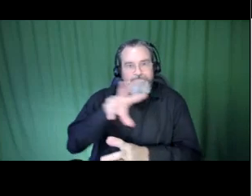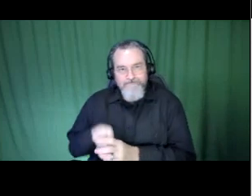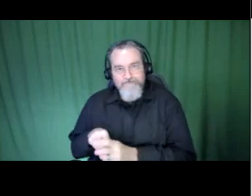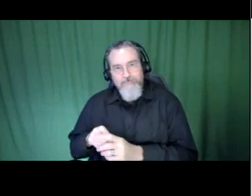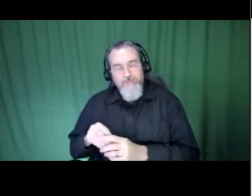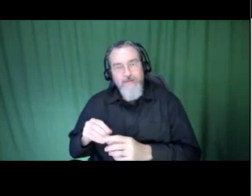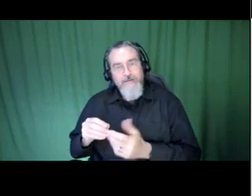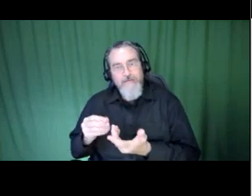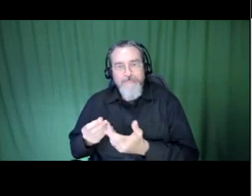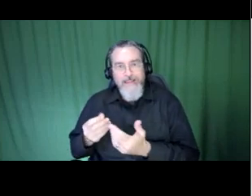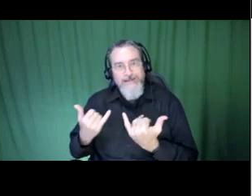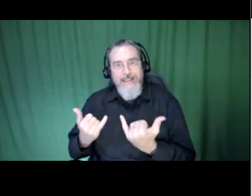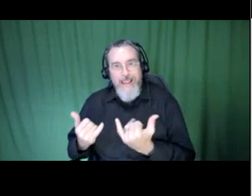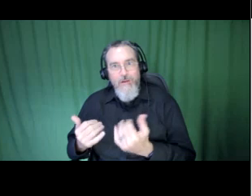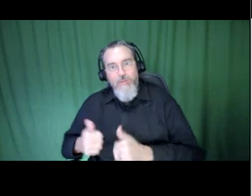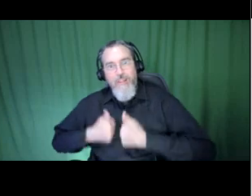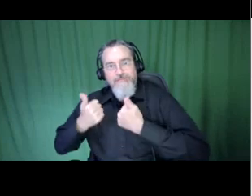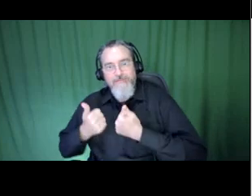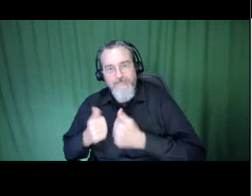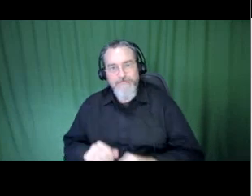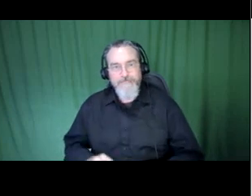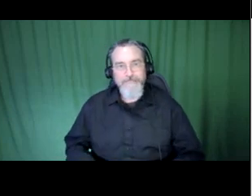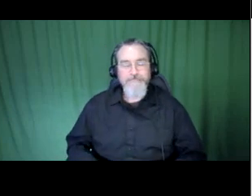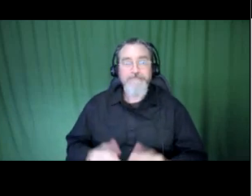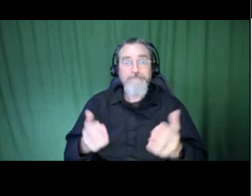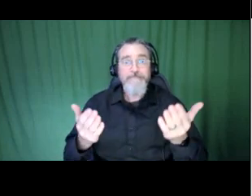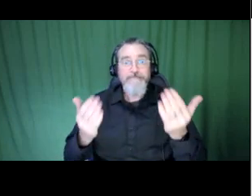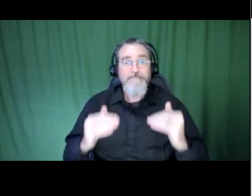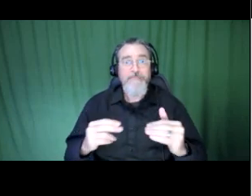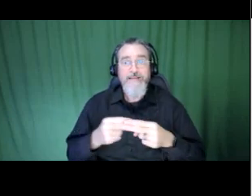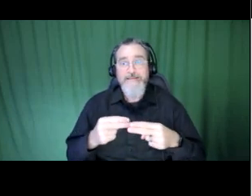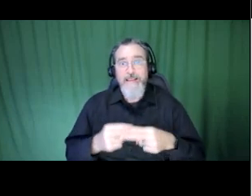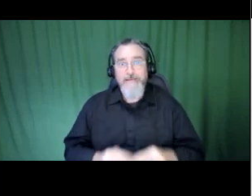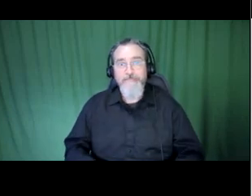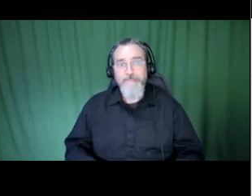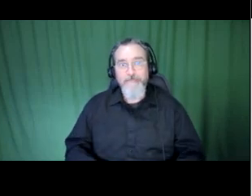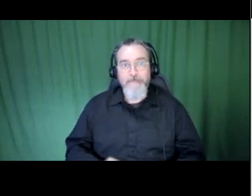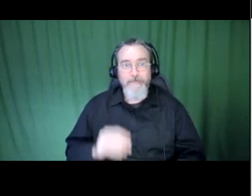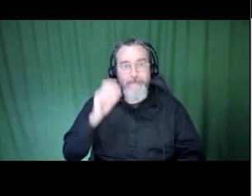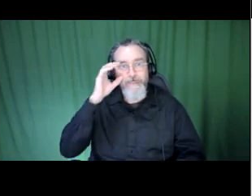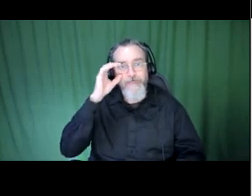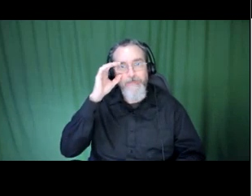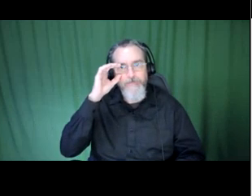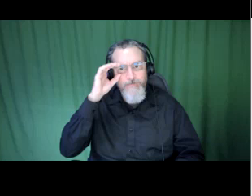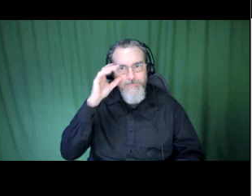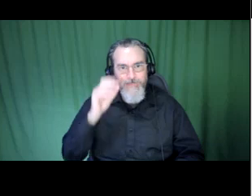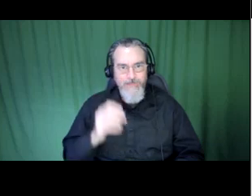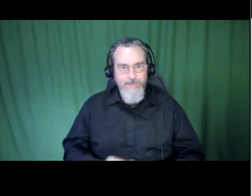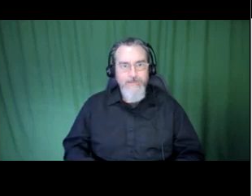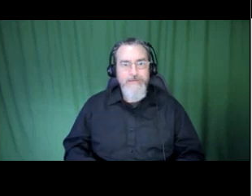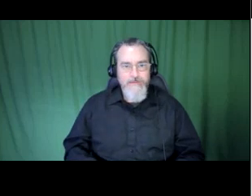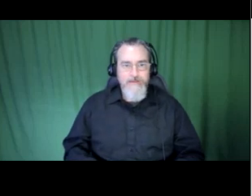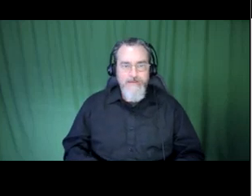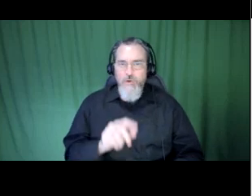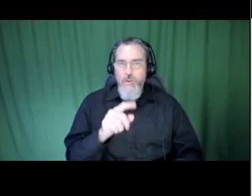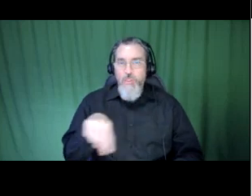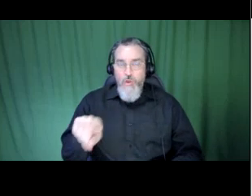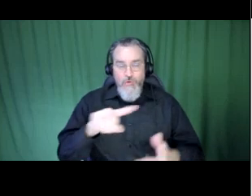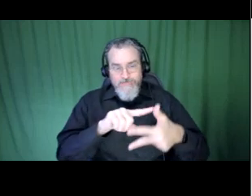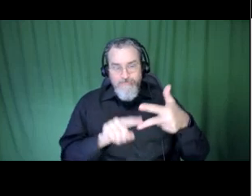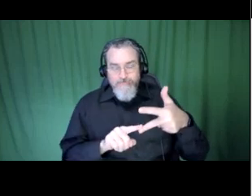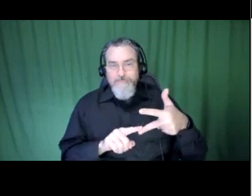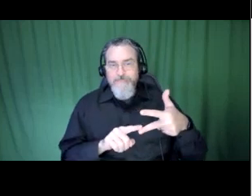demonstrates the goal of our program so well. Next slide. Thanks, Haley. As we just described, those are the backbone organizations